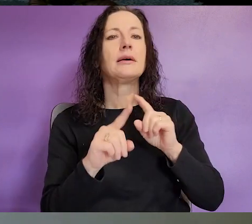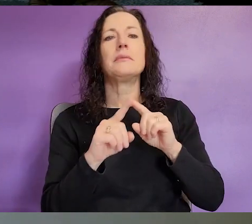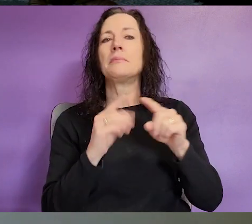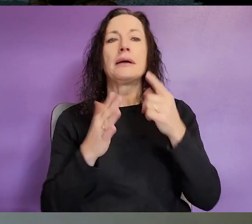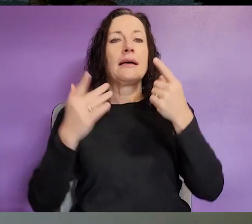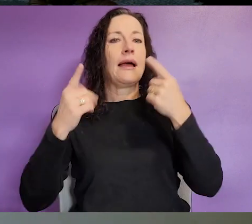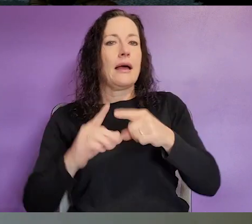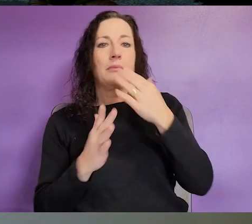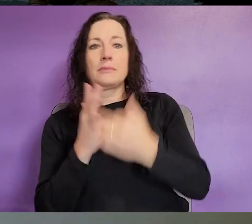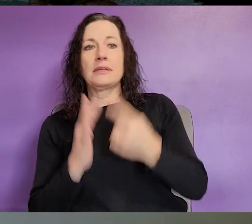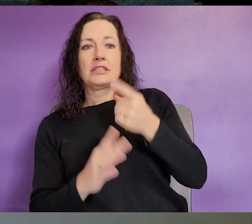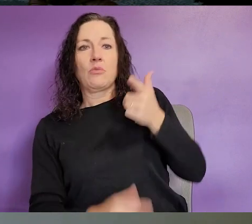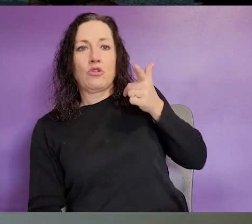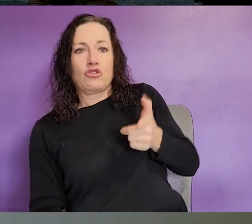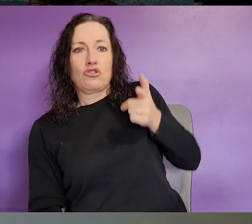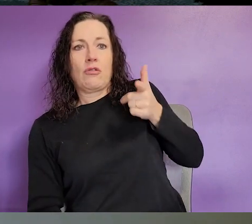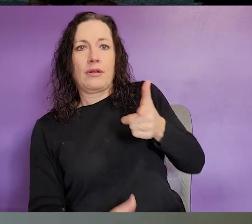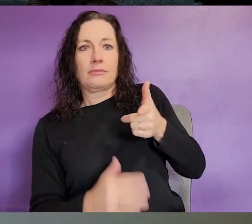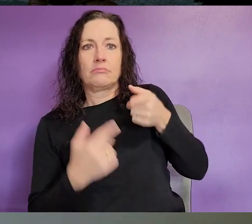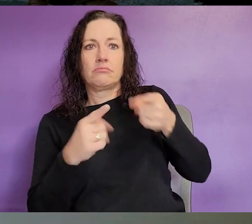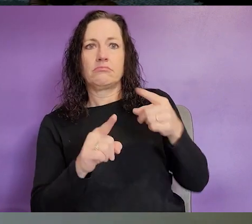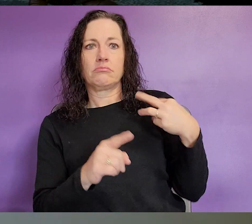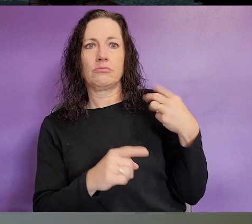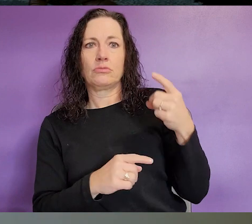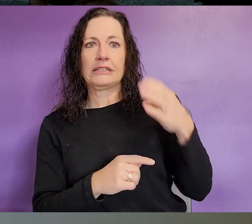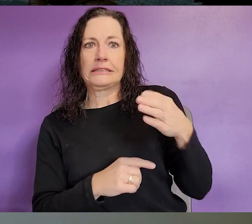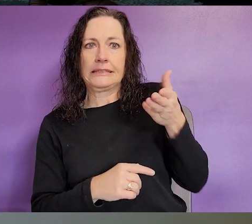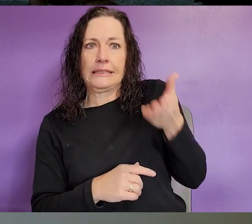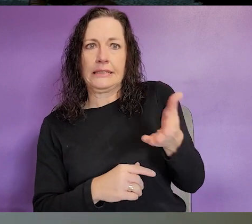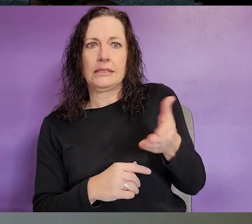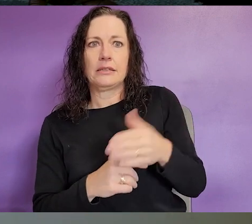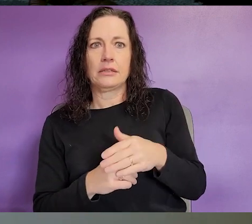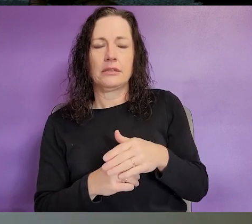was shot in Washington